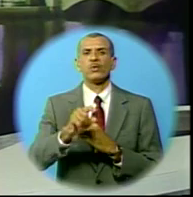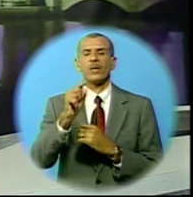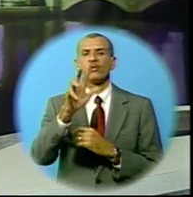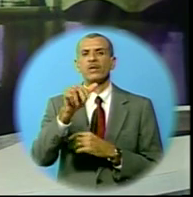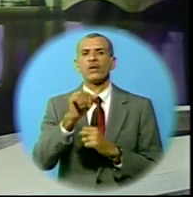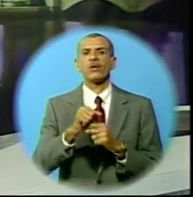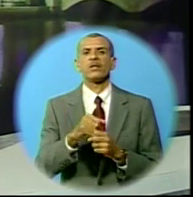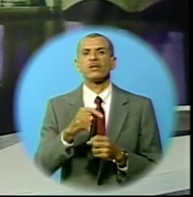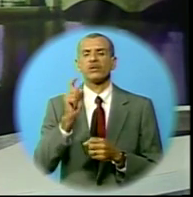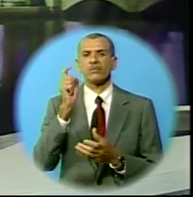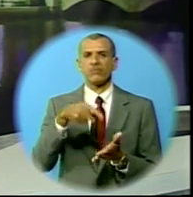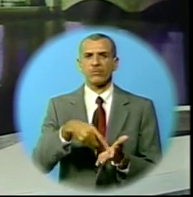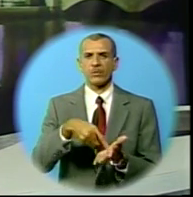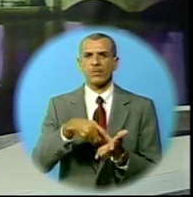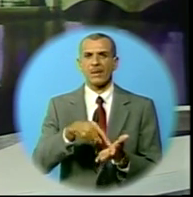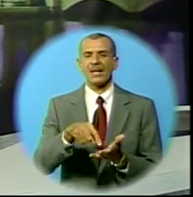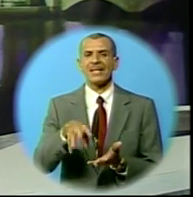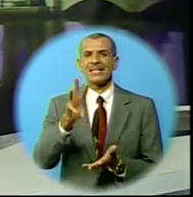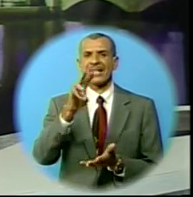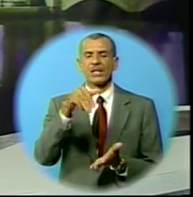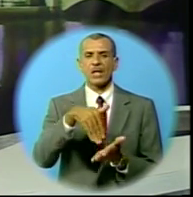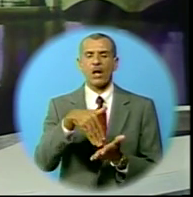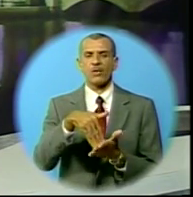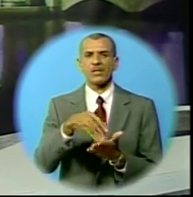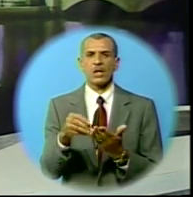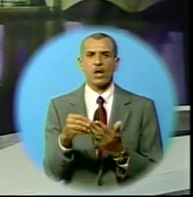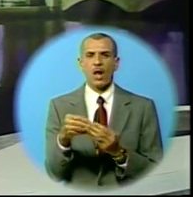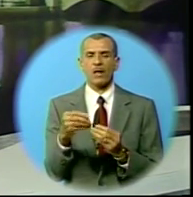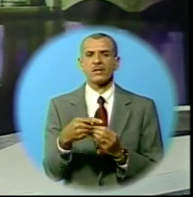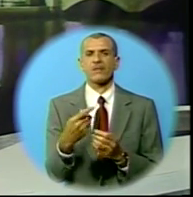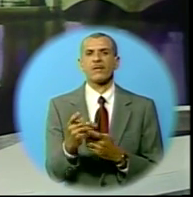was ordered to pay $6,000 forthwith for